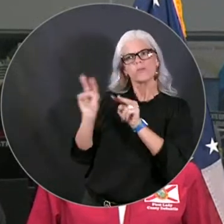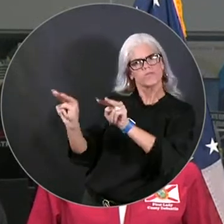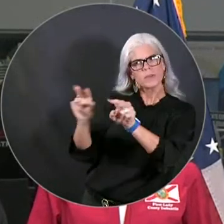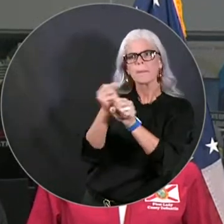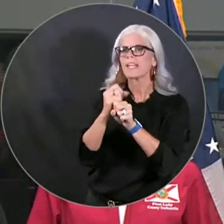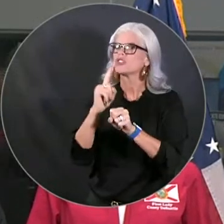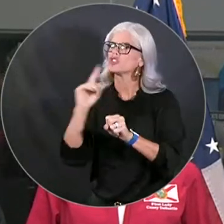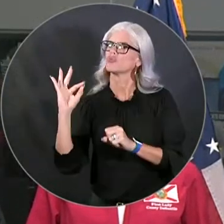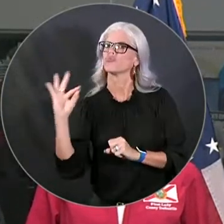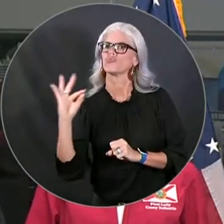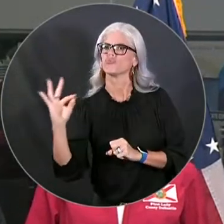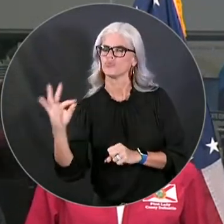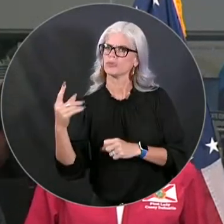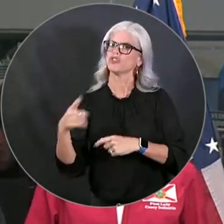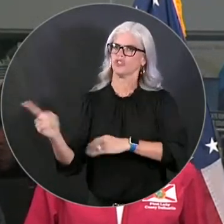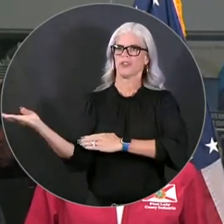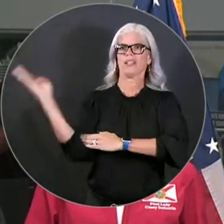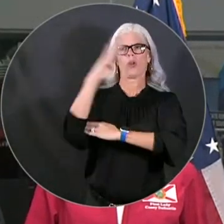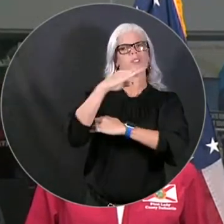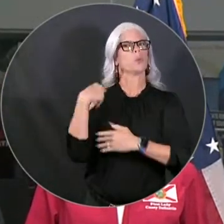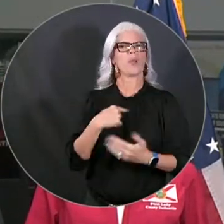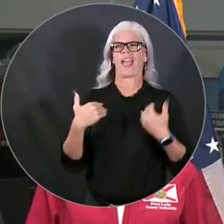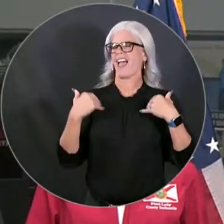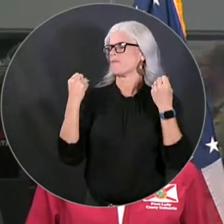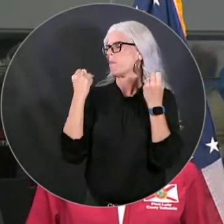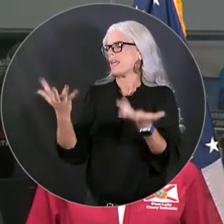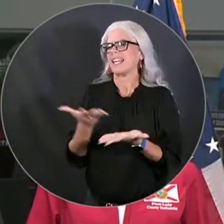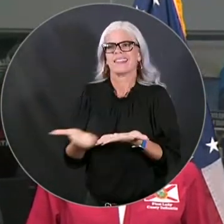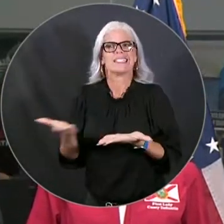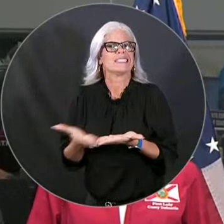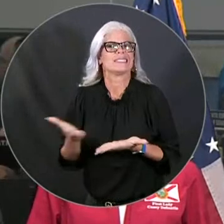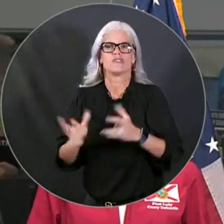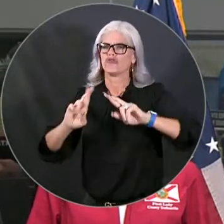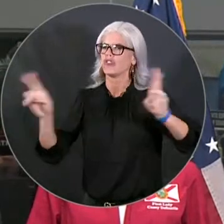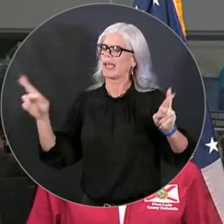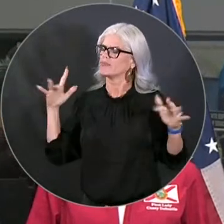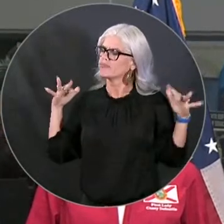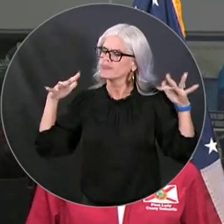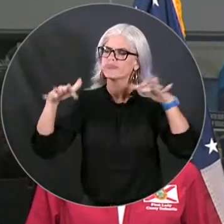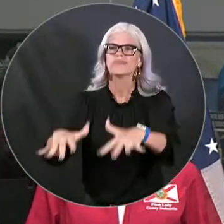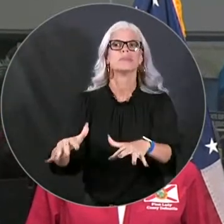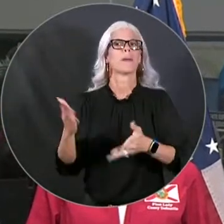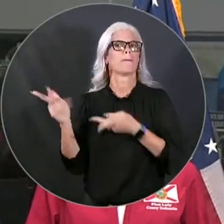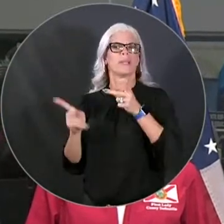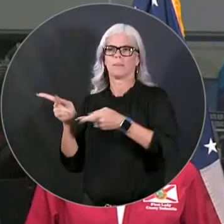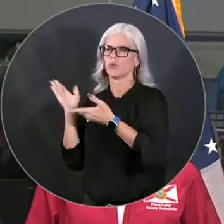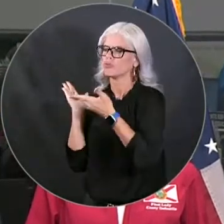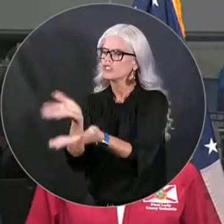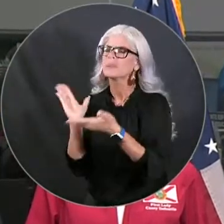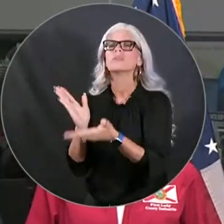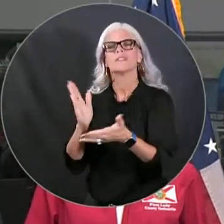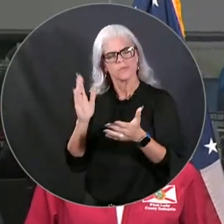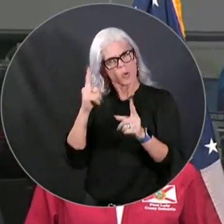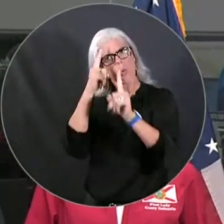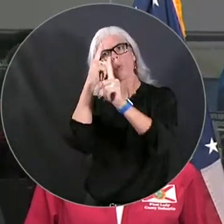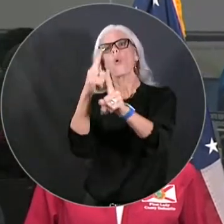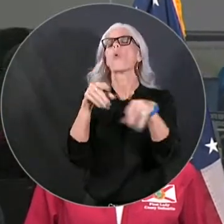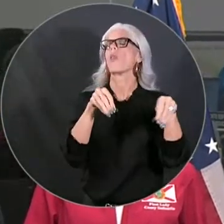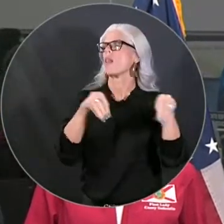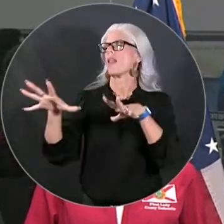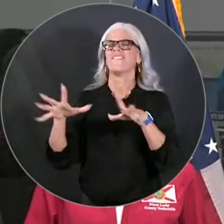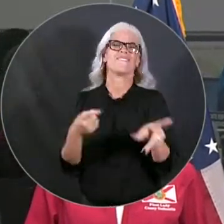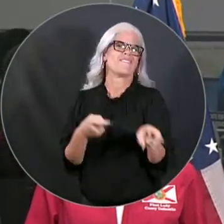that are en route and are going to work to get people's power on as quickly as possible. We've also had interruptions